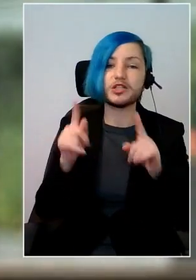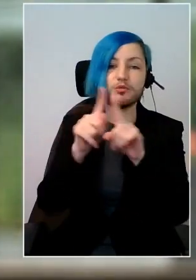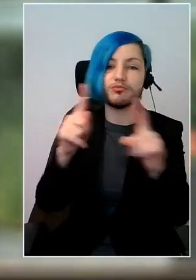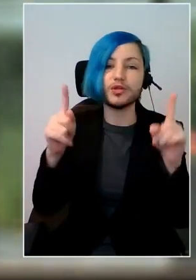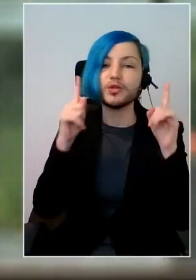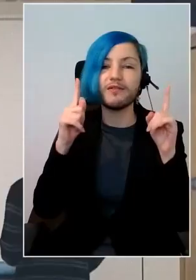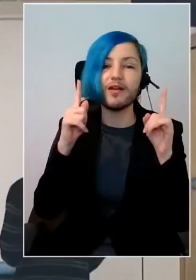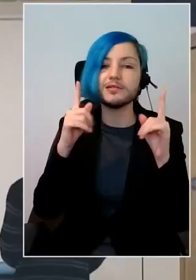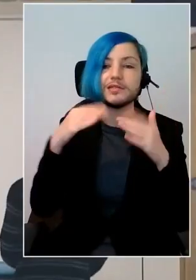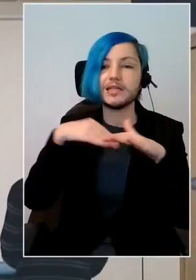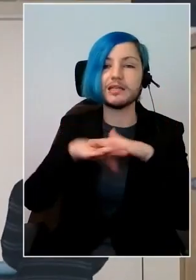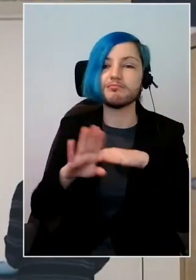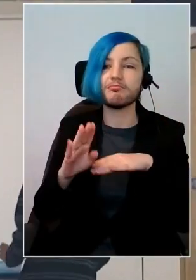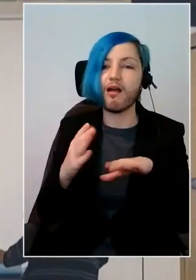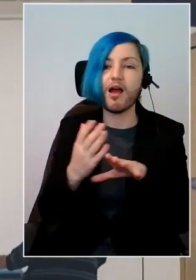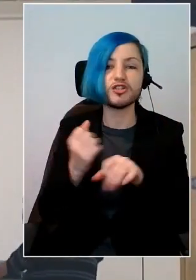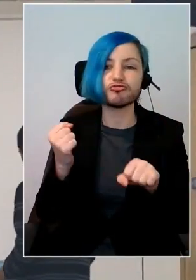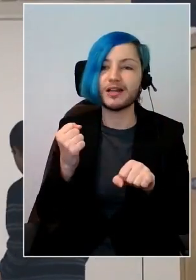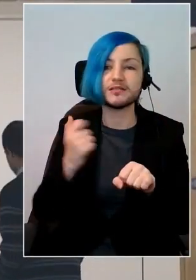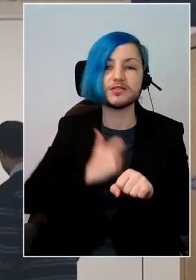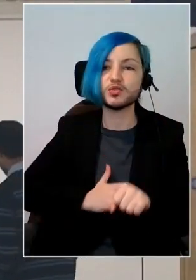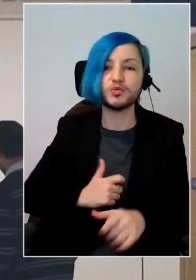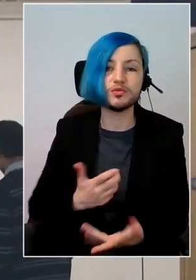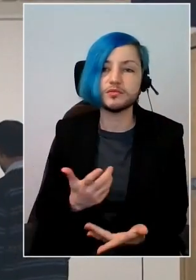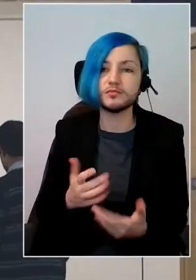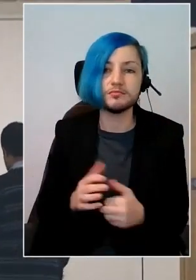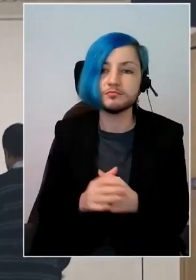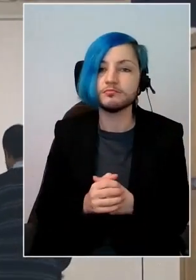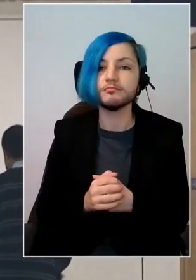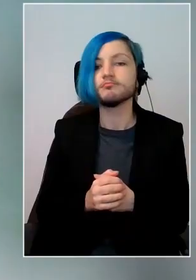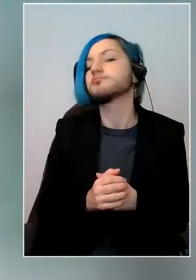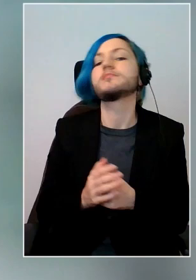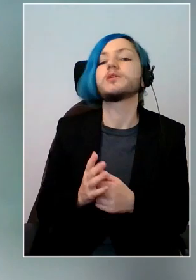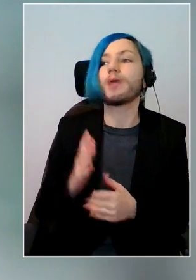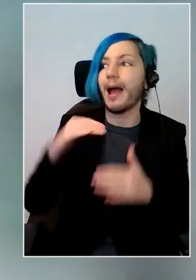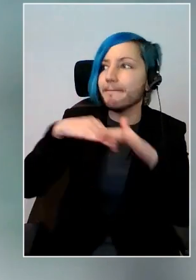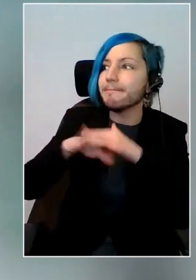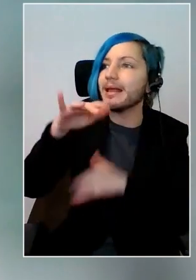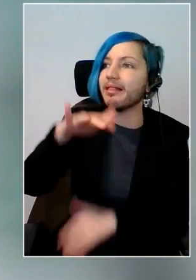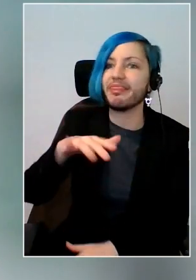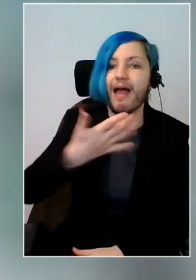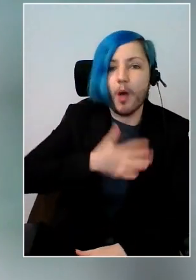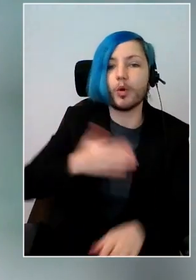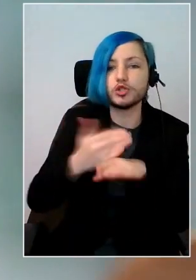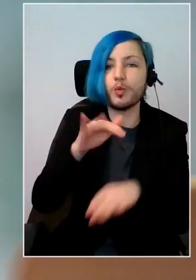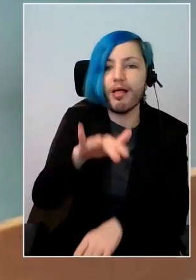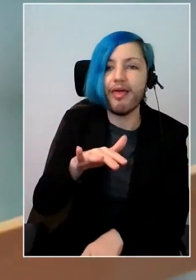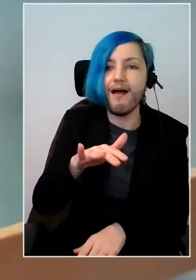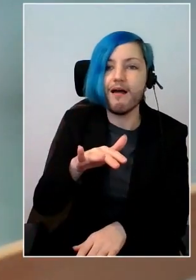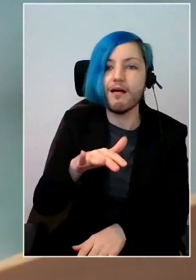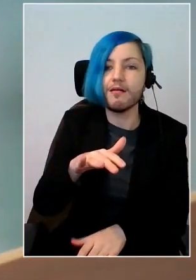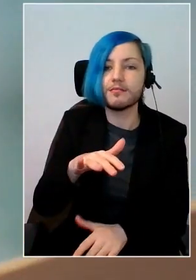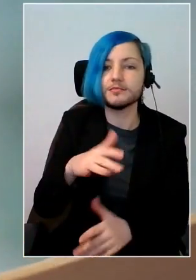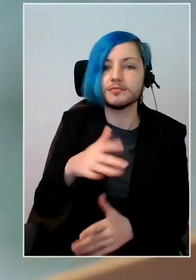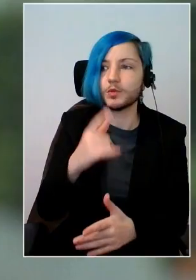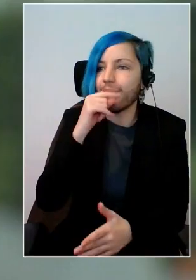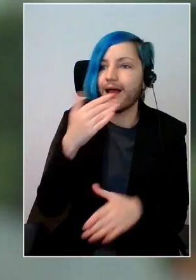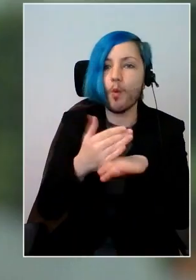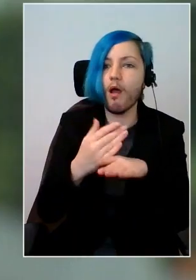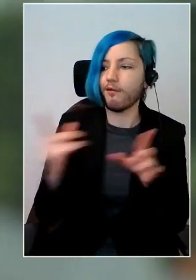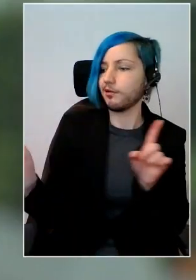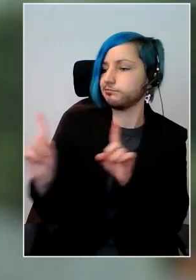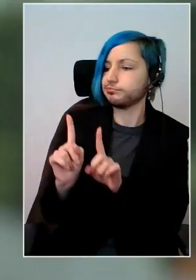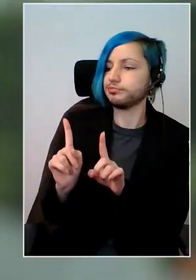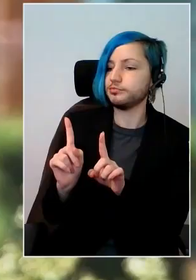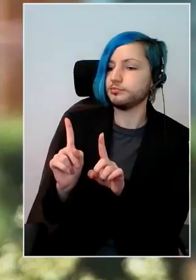university undergraduate student. You're put into the place of where you want to work and you get to work alongside